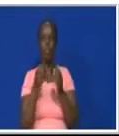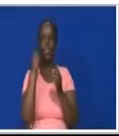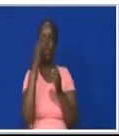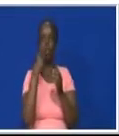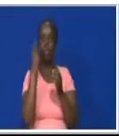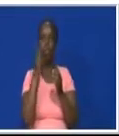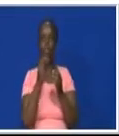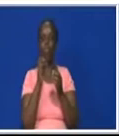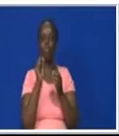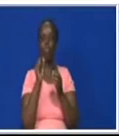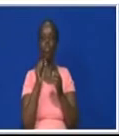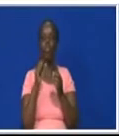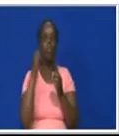oral,